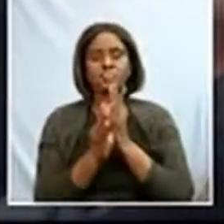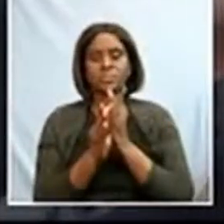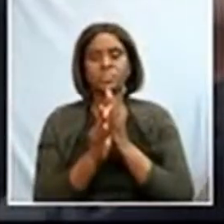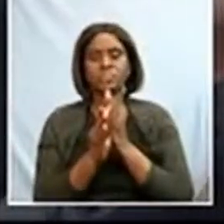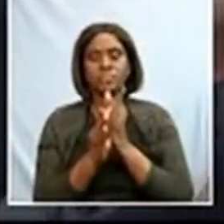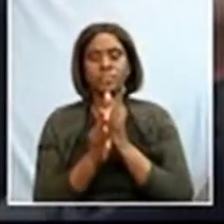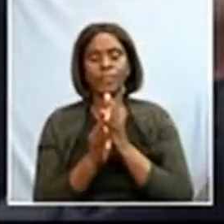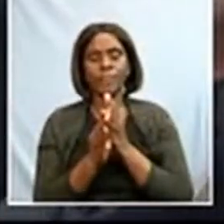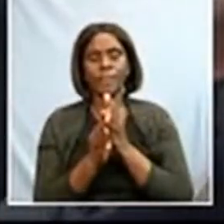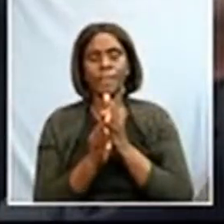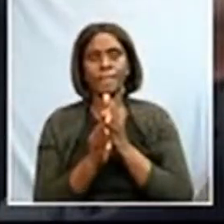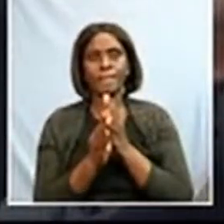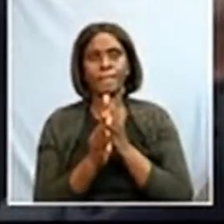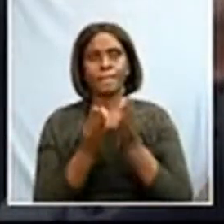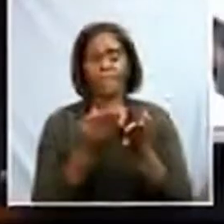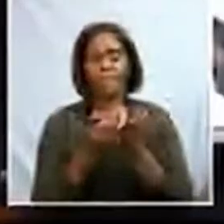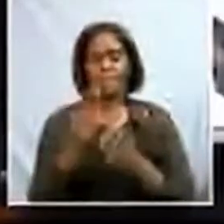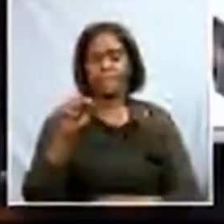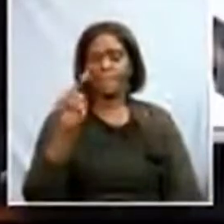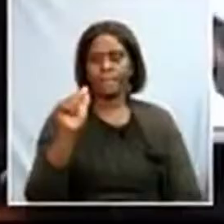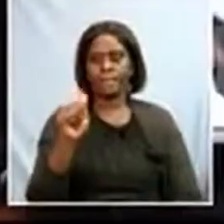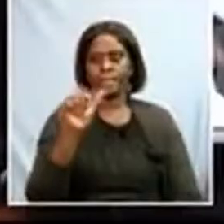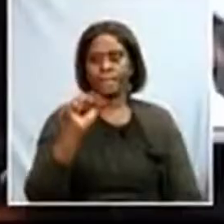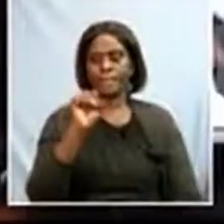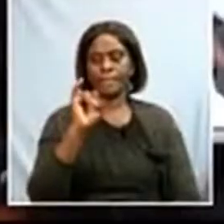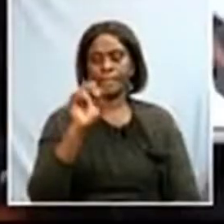for Nasikona,